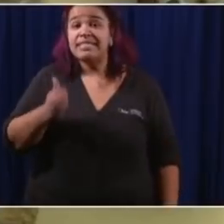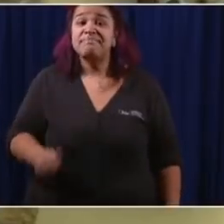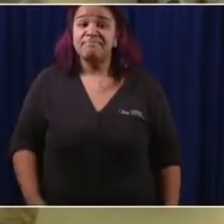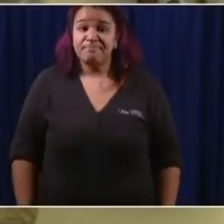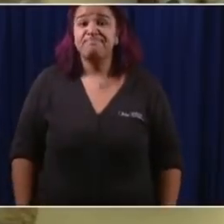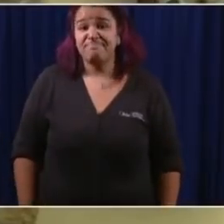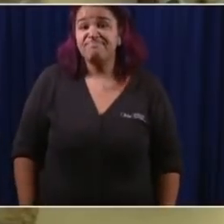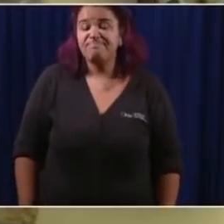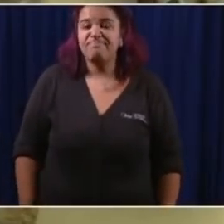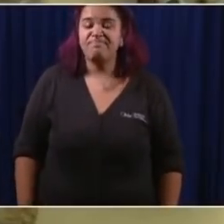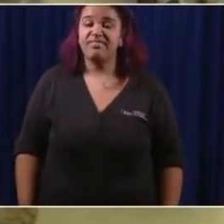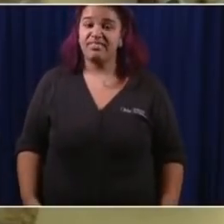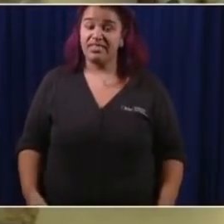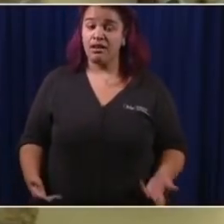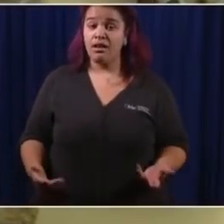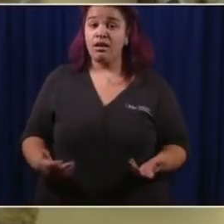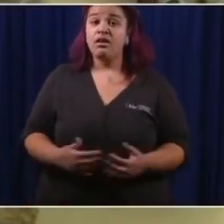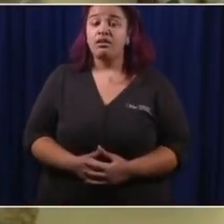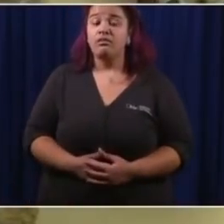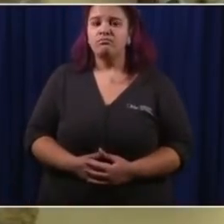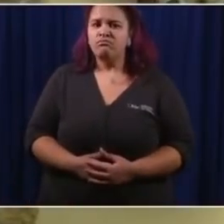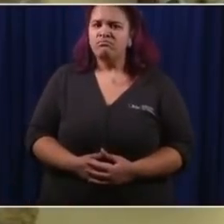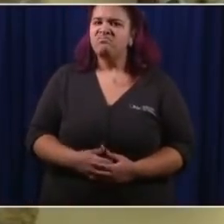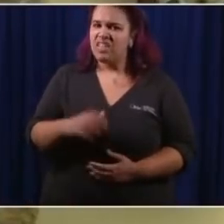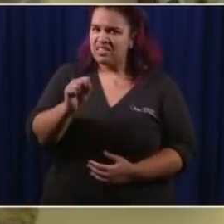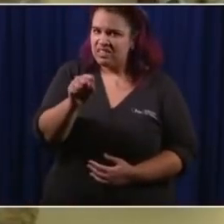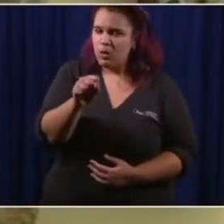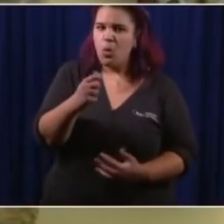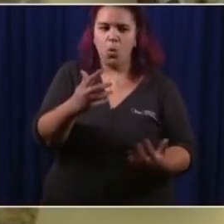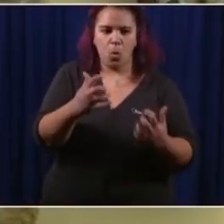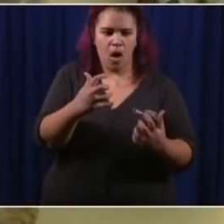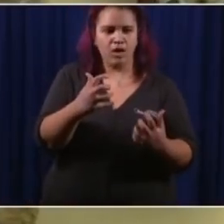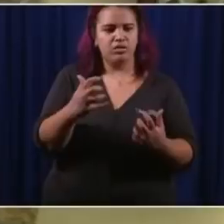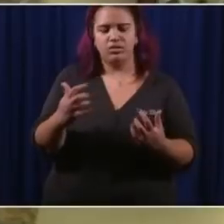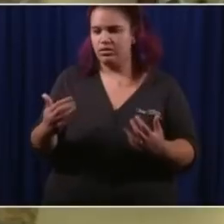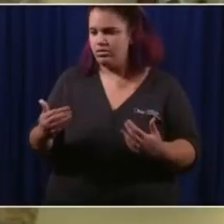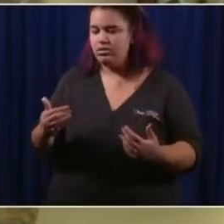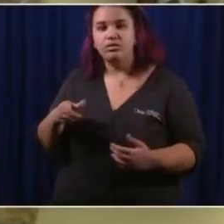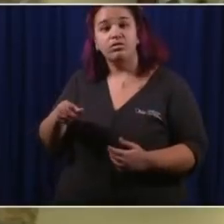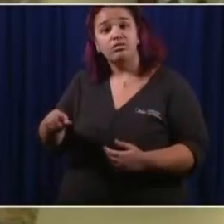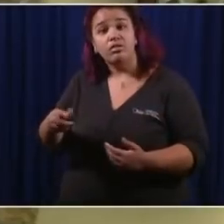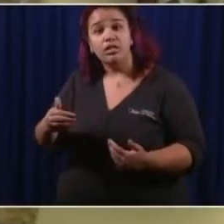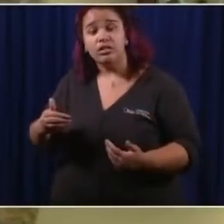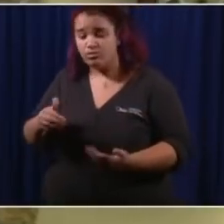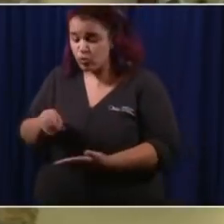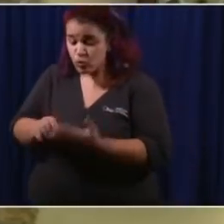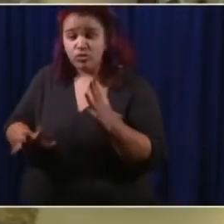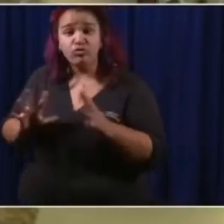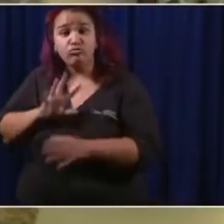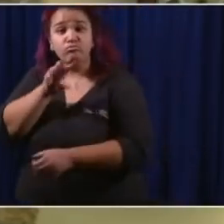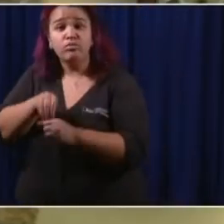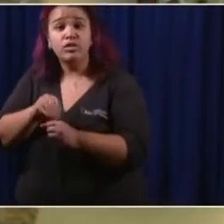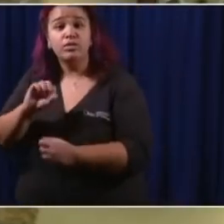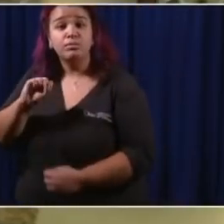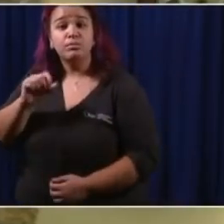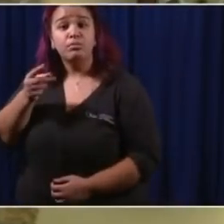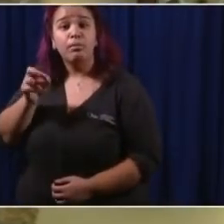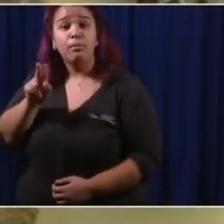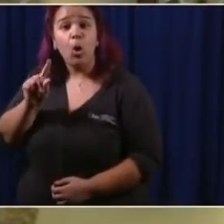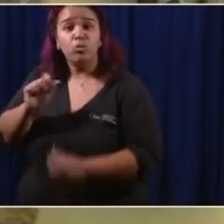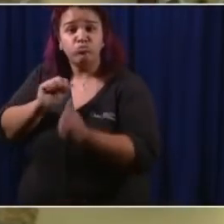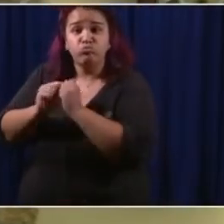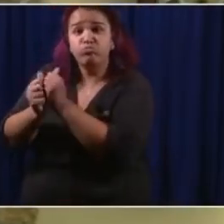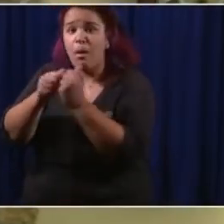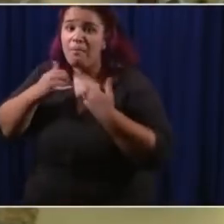a balance here. We want our young people to play sports for all the reasons that we know sports